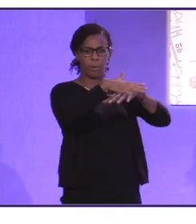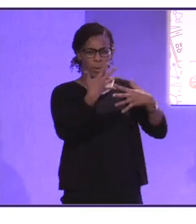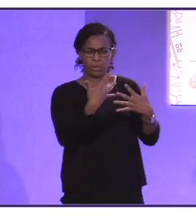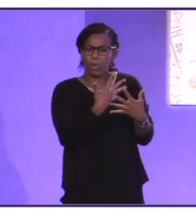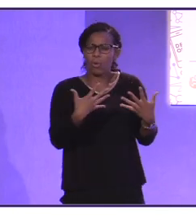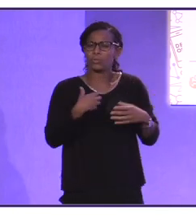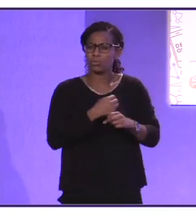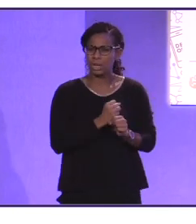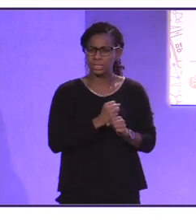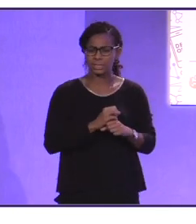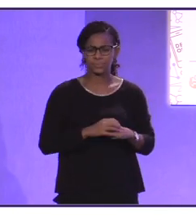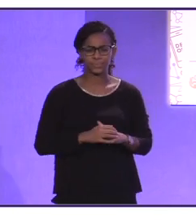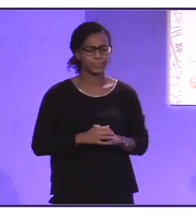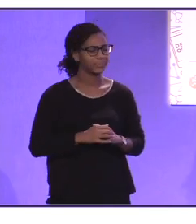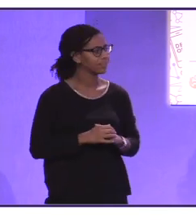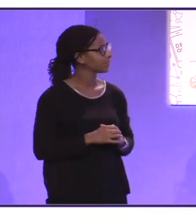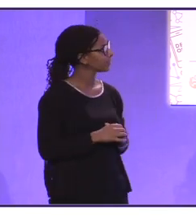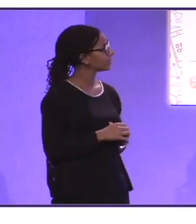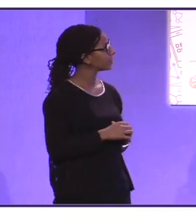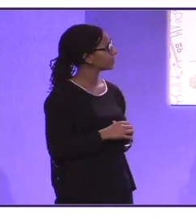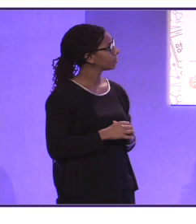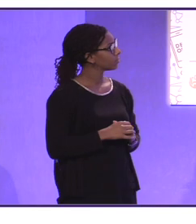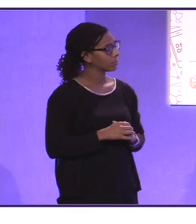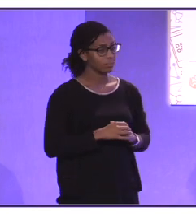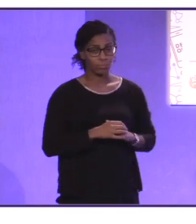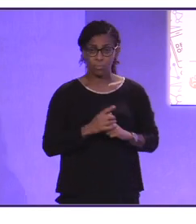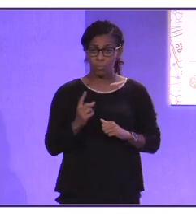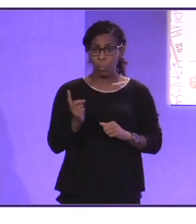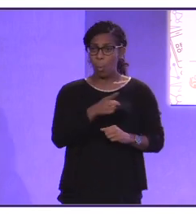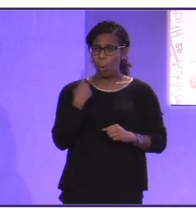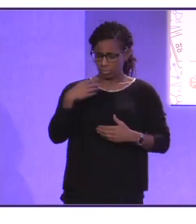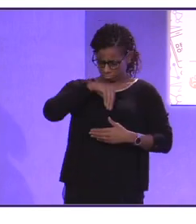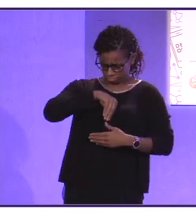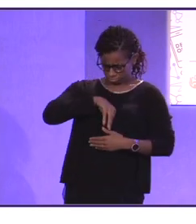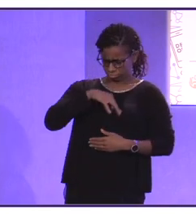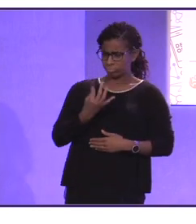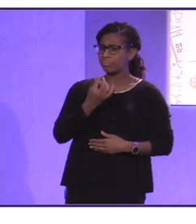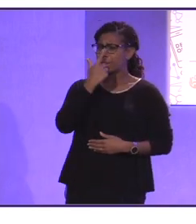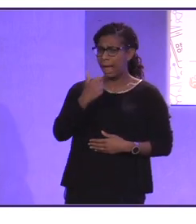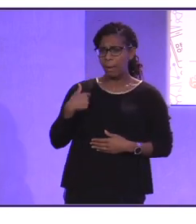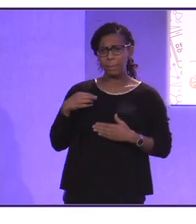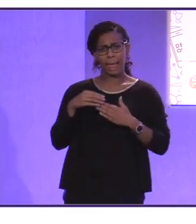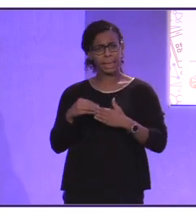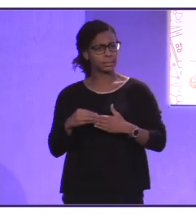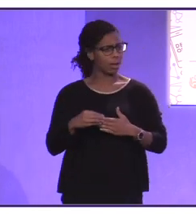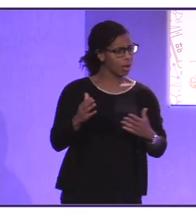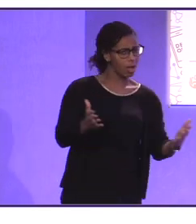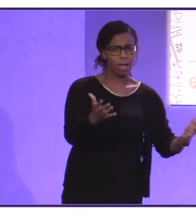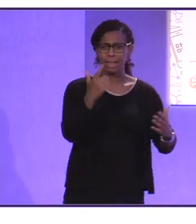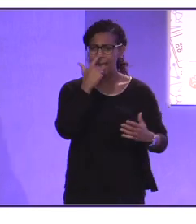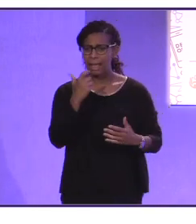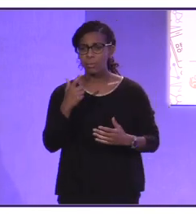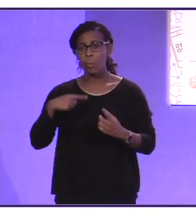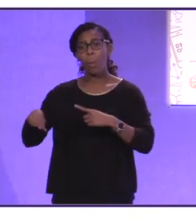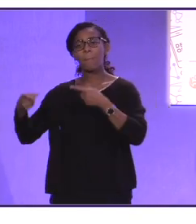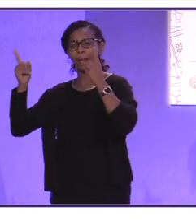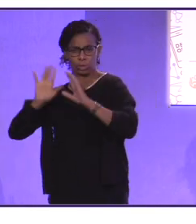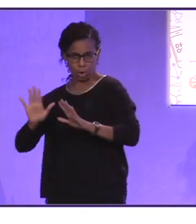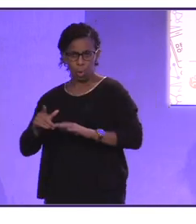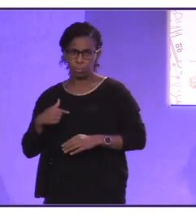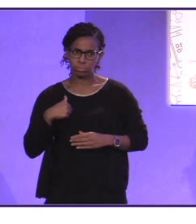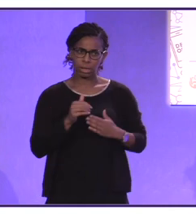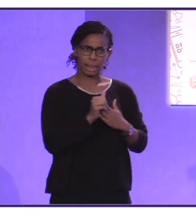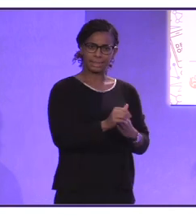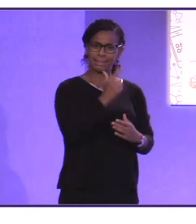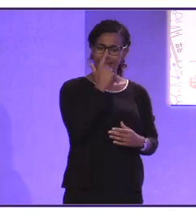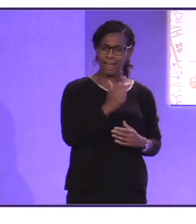all, we are all leaders, but we're not all managers. In all of this stuff, it doesn't have to be one group of people that create the problem, because the